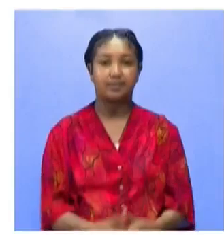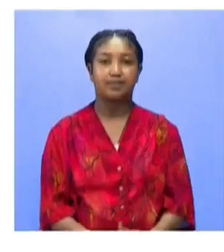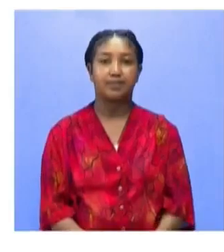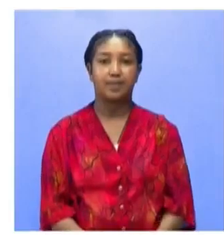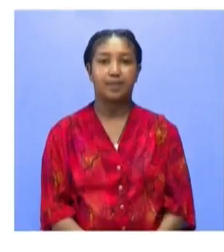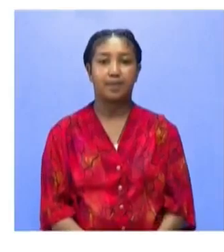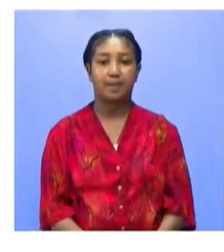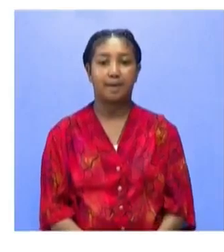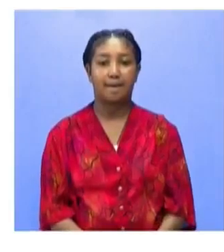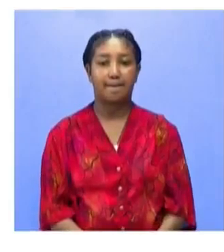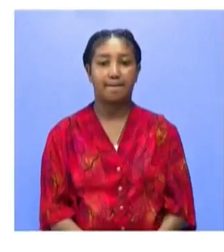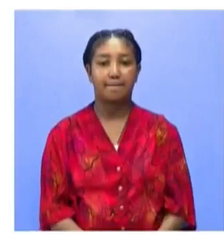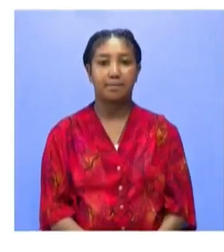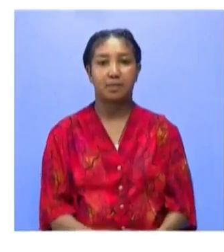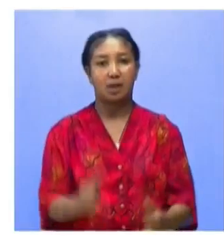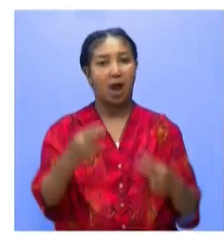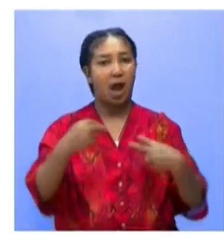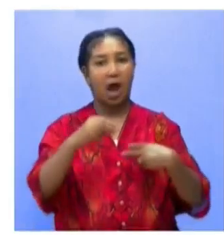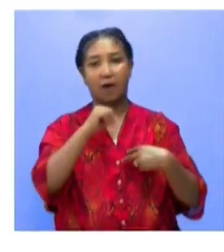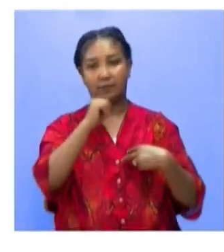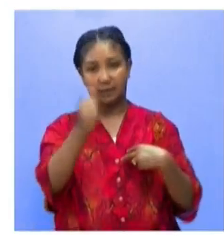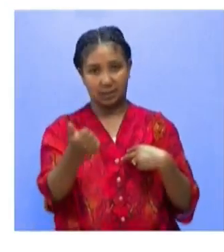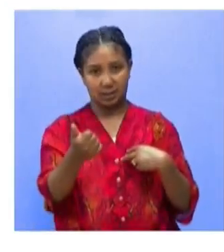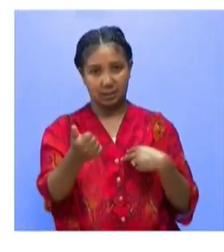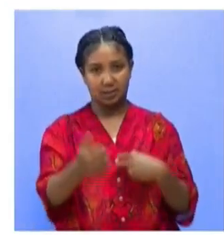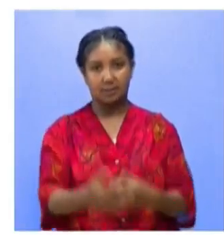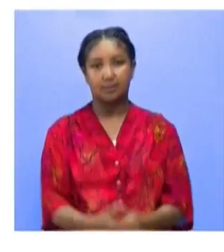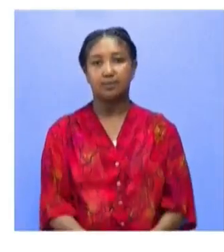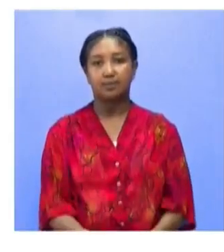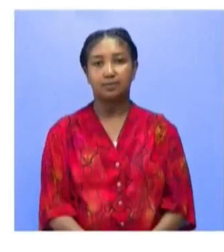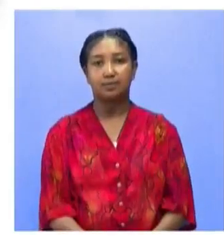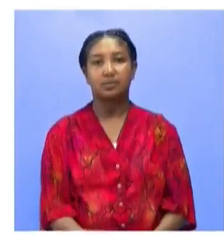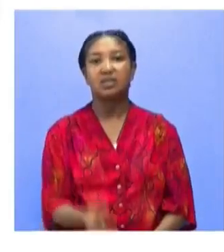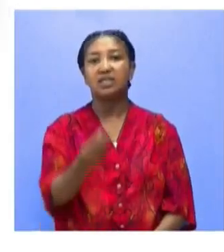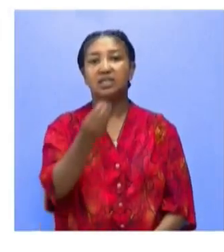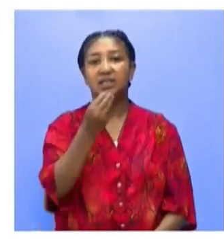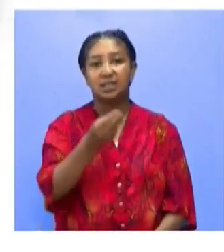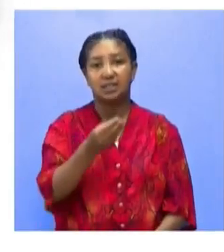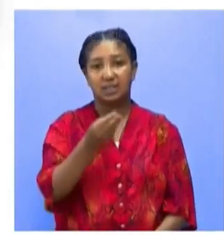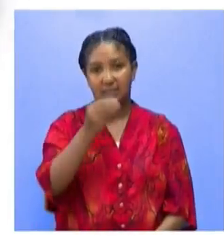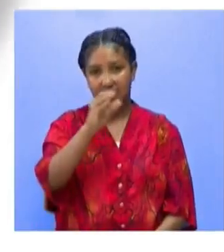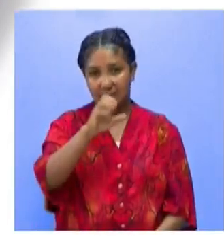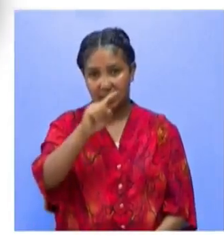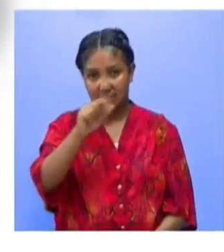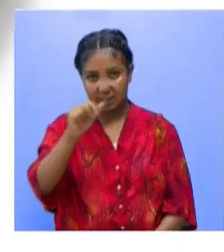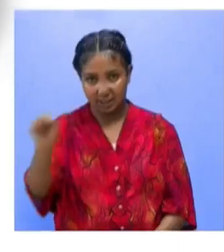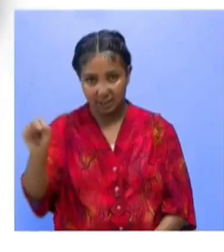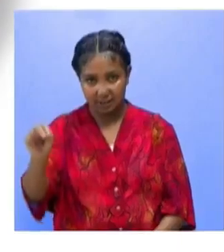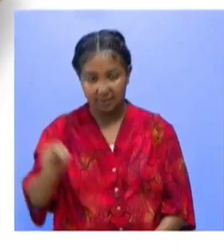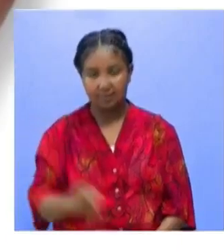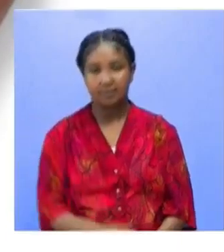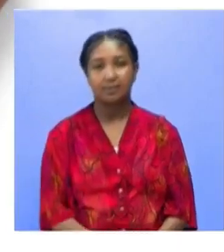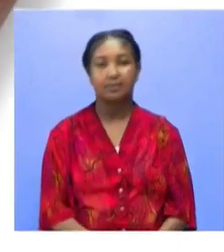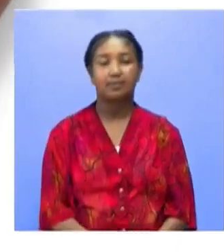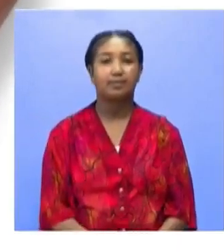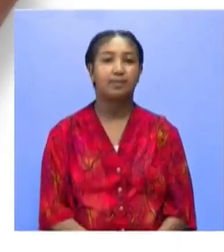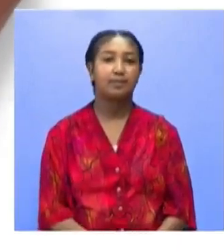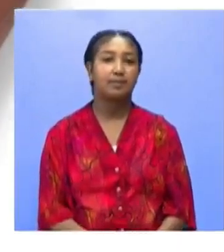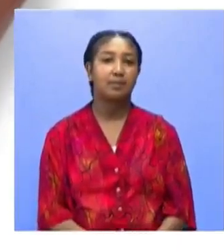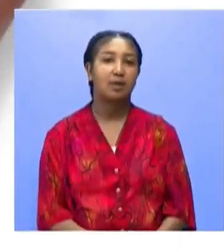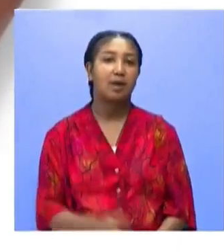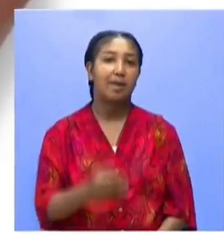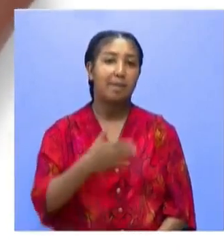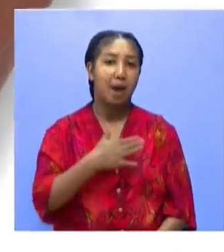haven't. I haven't eaten. I haven't eaten